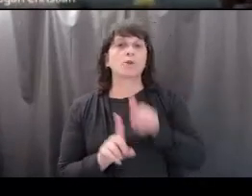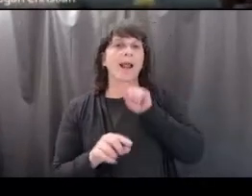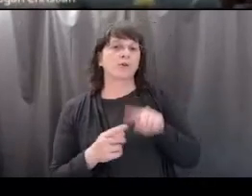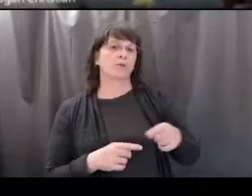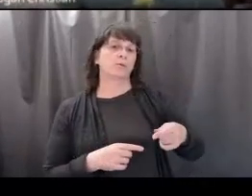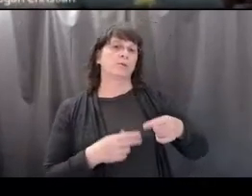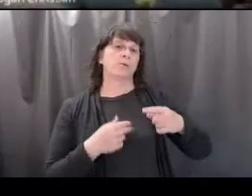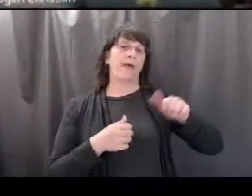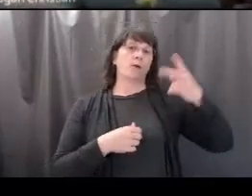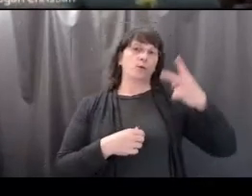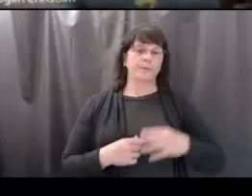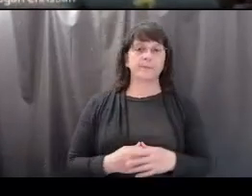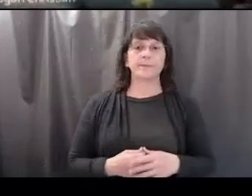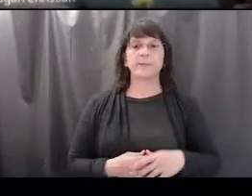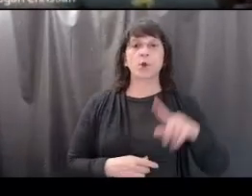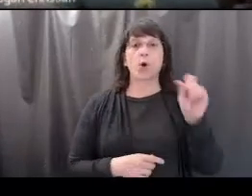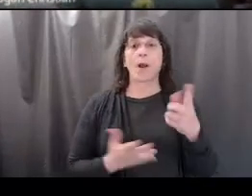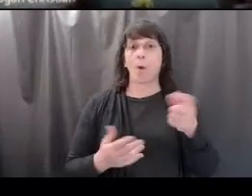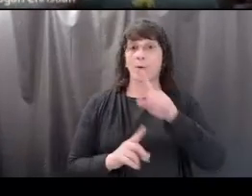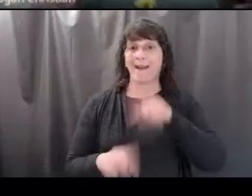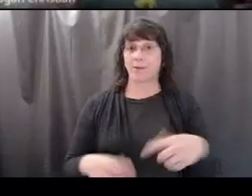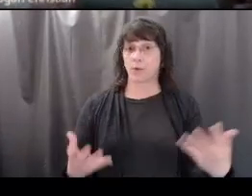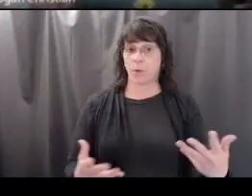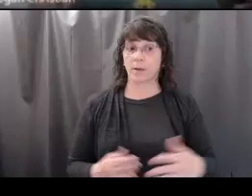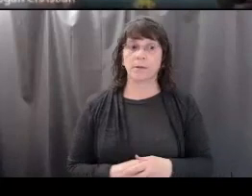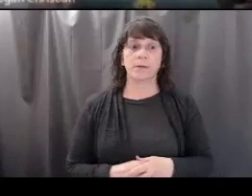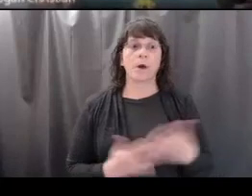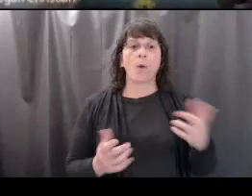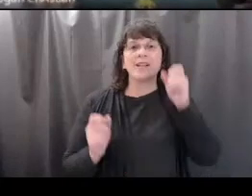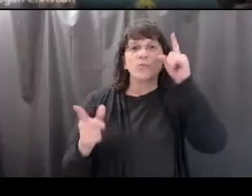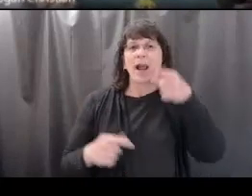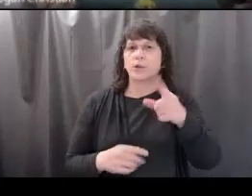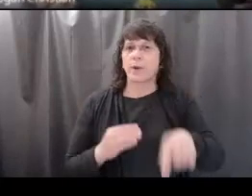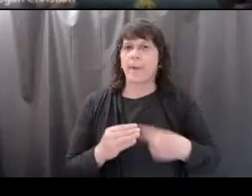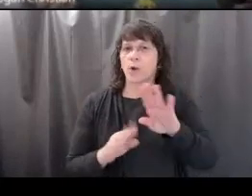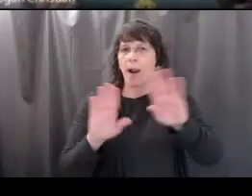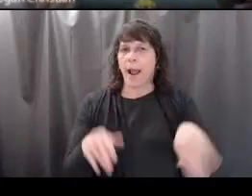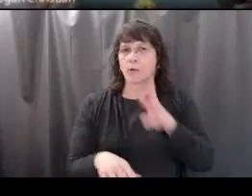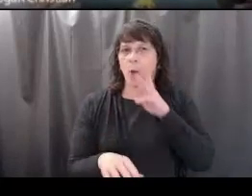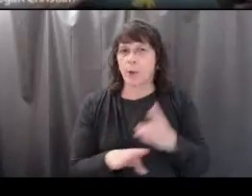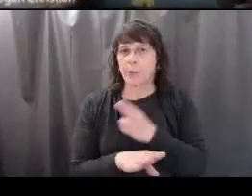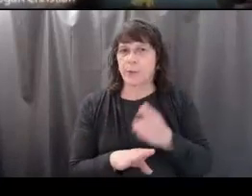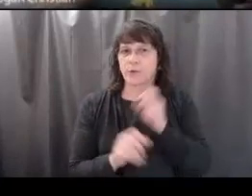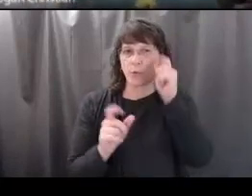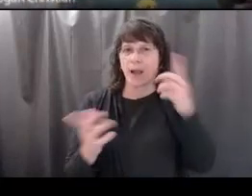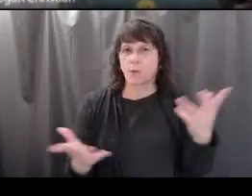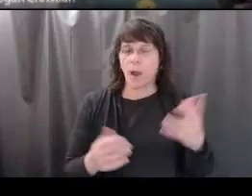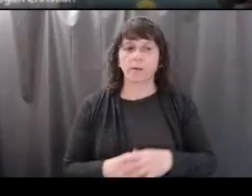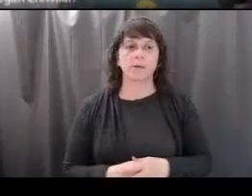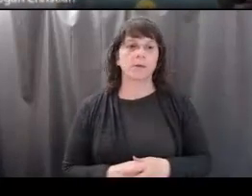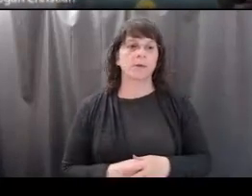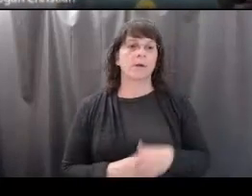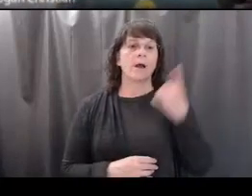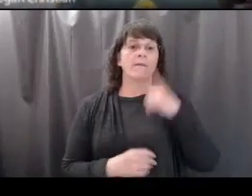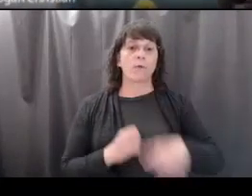as well. And so the questions I want you to answer are: what surprised you about your household water use? When it comes to